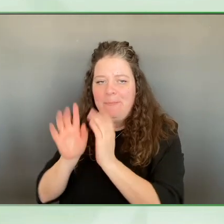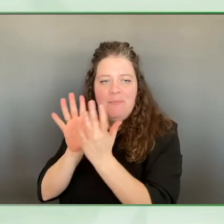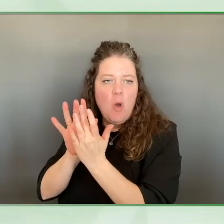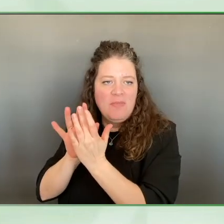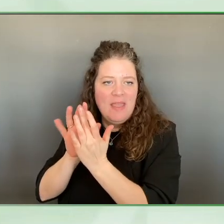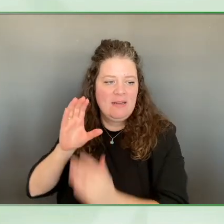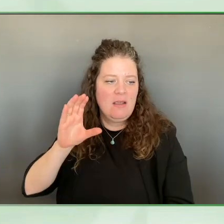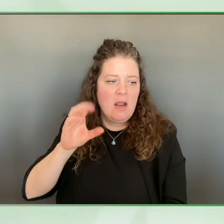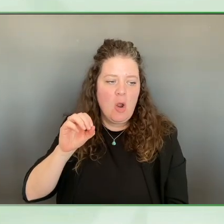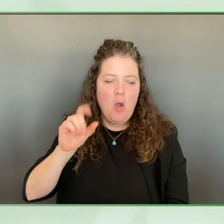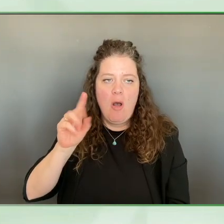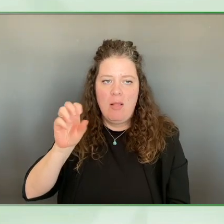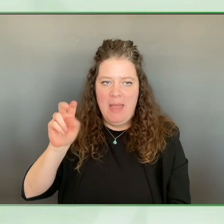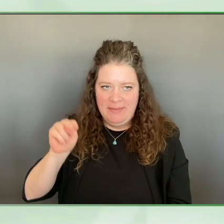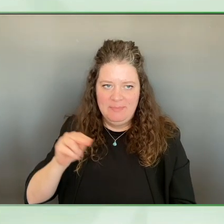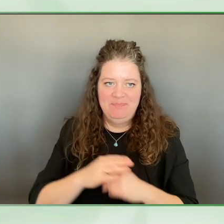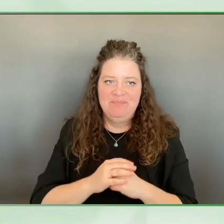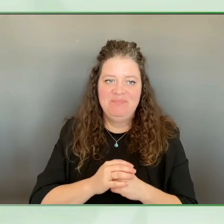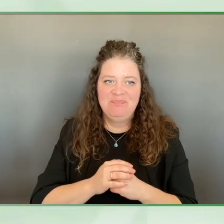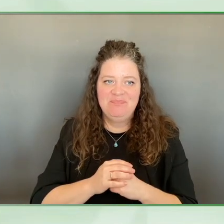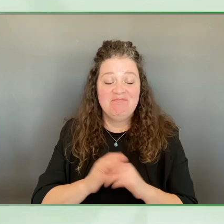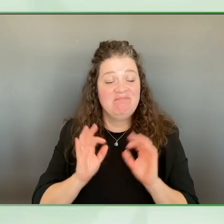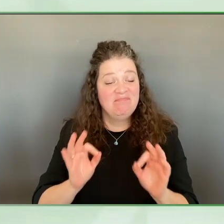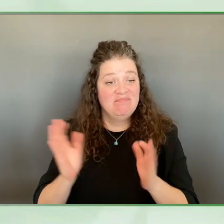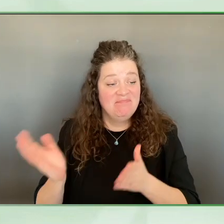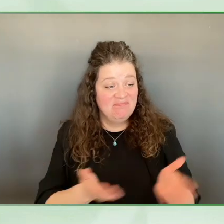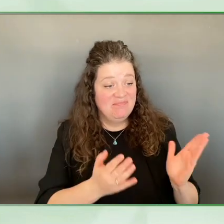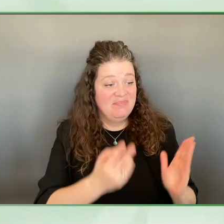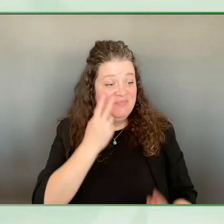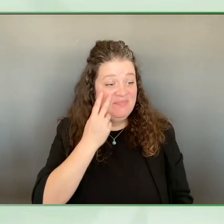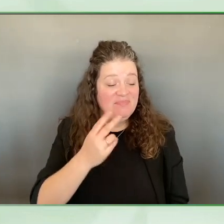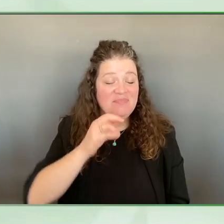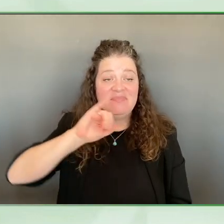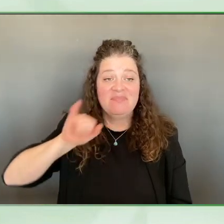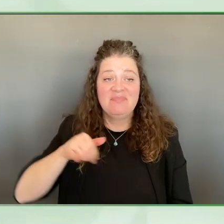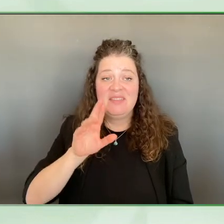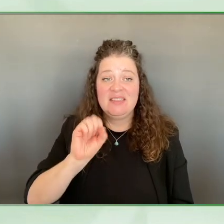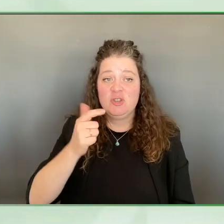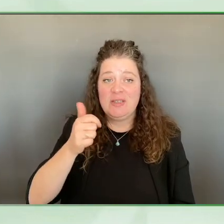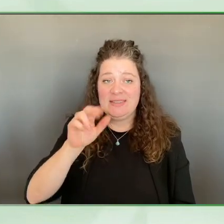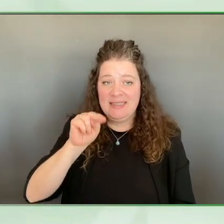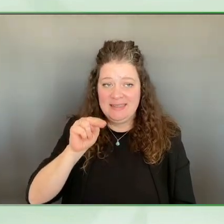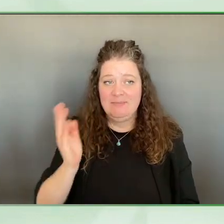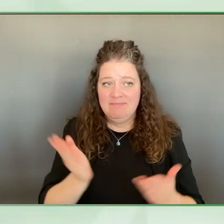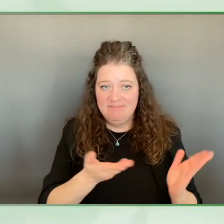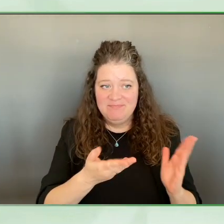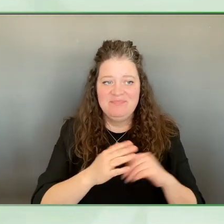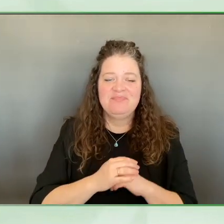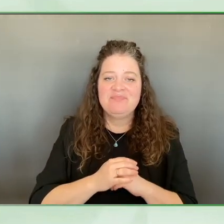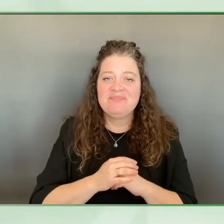introduce Justin to my right. Hi everyone, good afternoon, and thank you for the